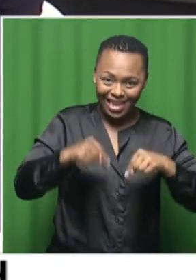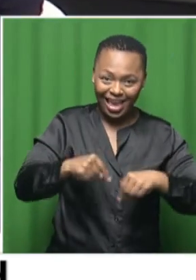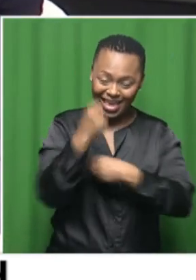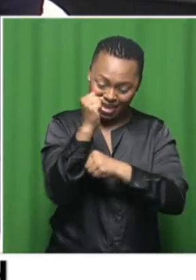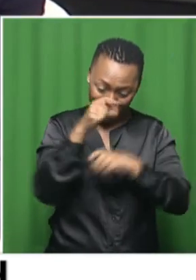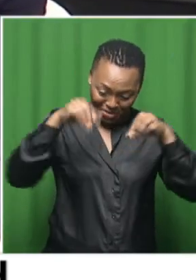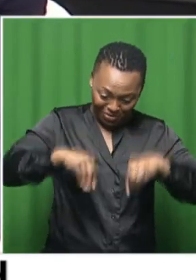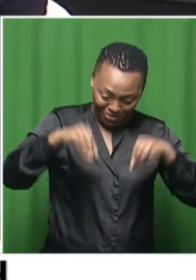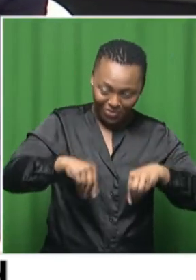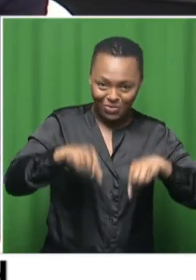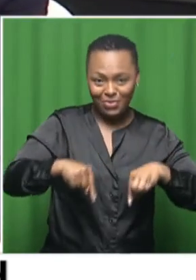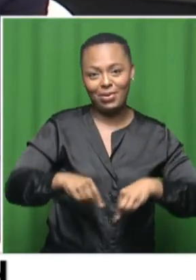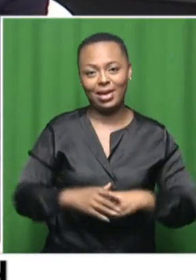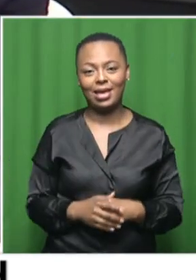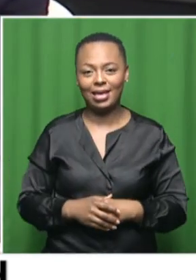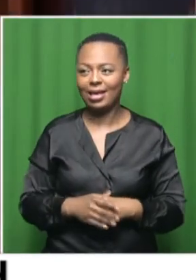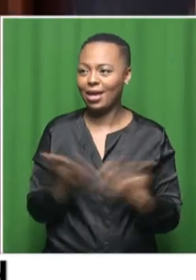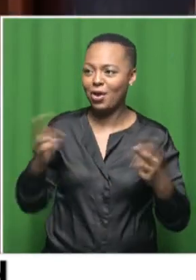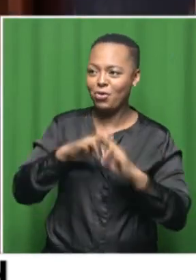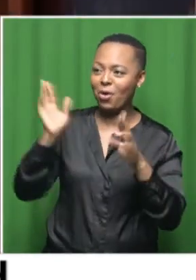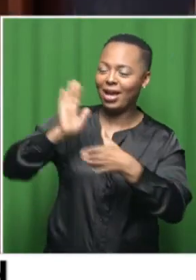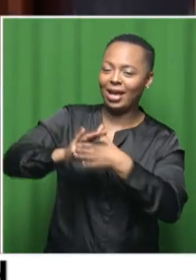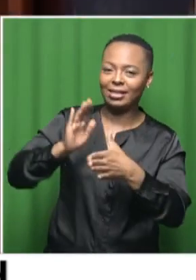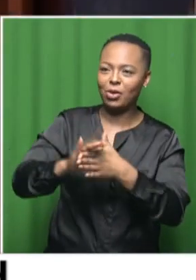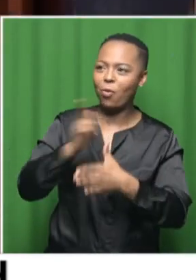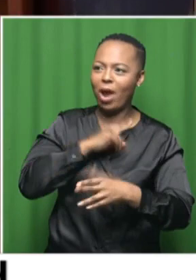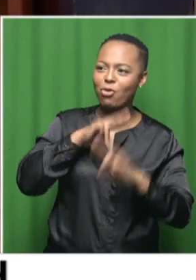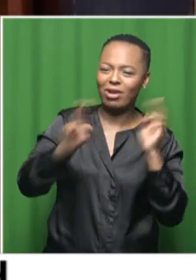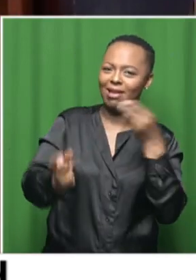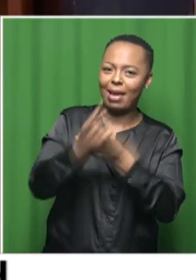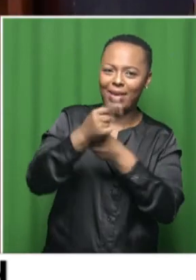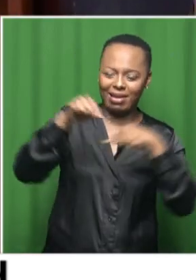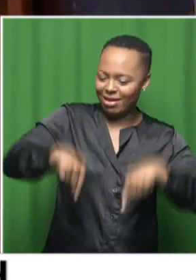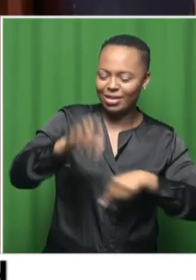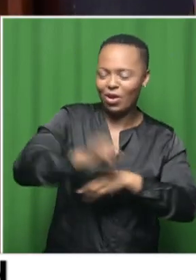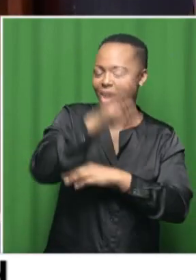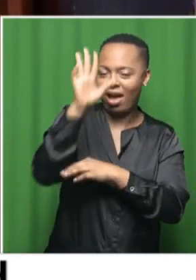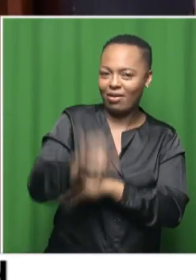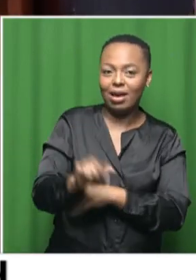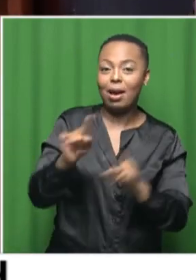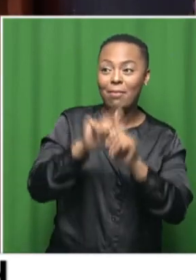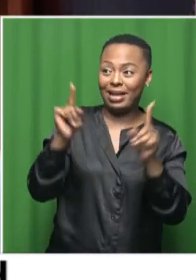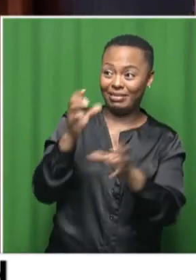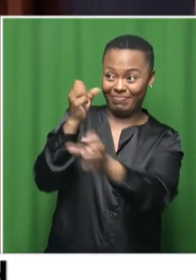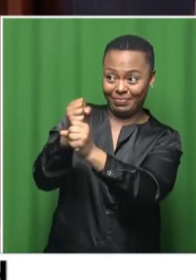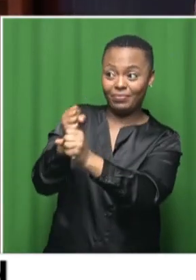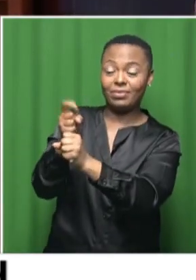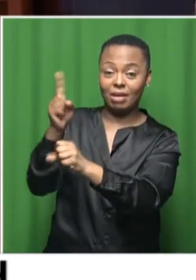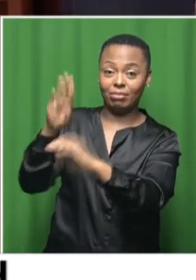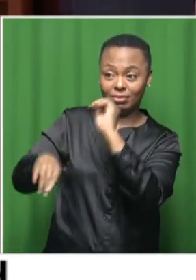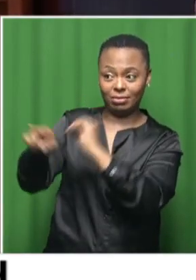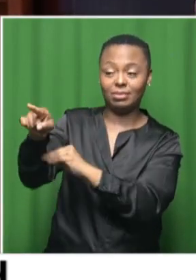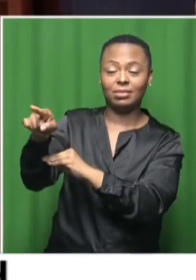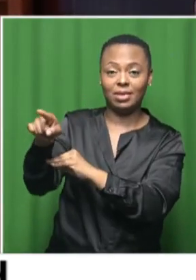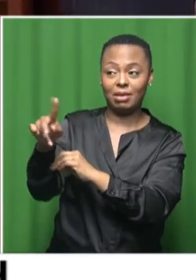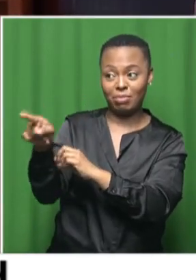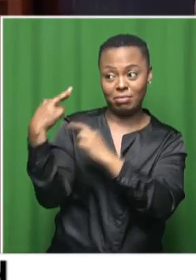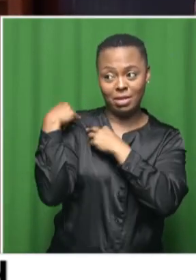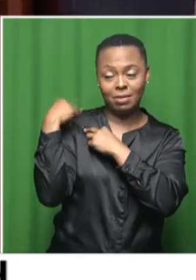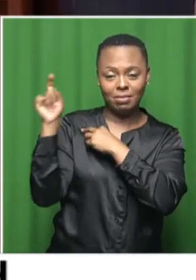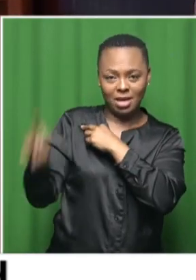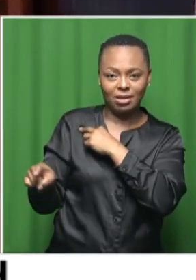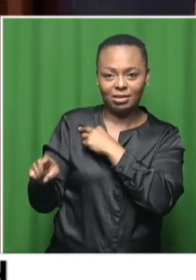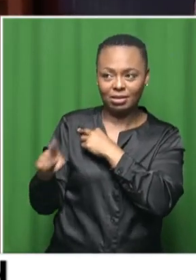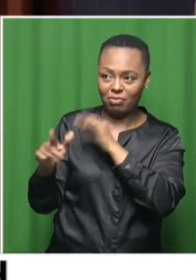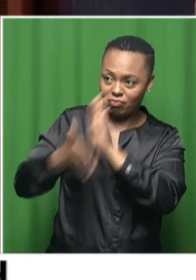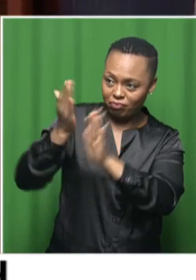critical mass. And there's no reason as to why it isn't happening in this country. But I'm going to hold Dr. Ramokgopa personally accountable for how